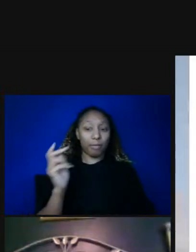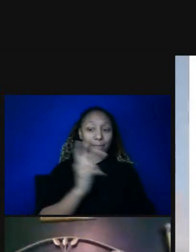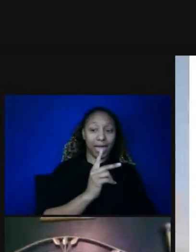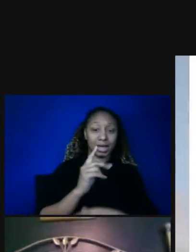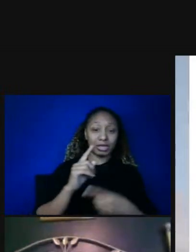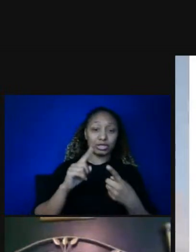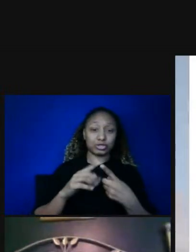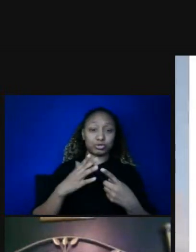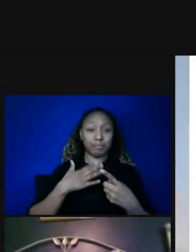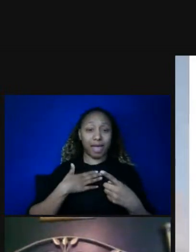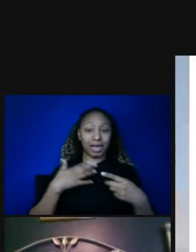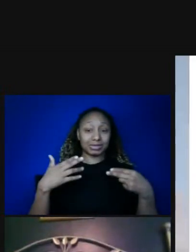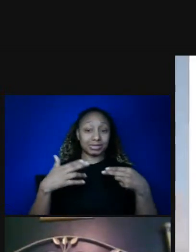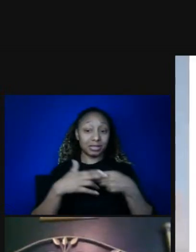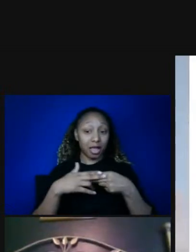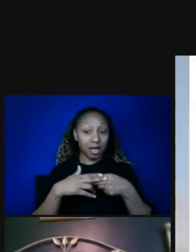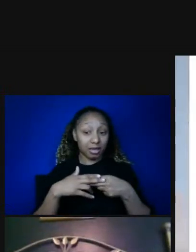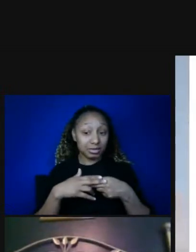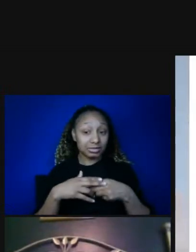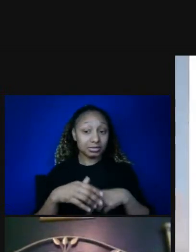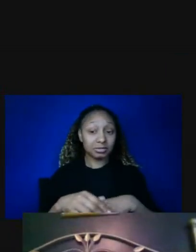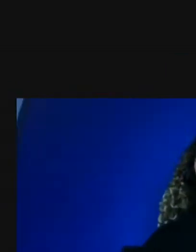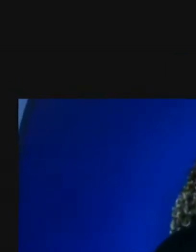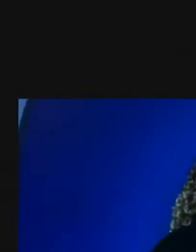my slides.